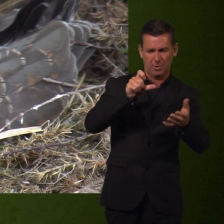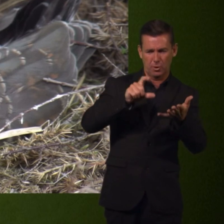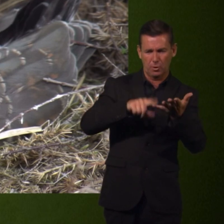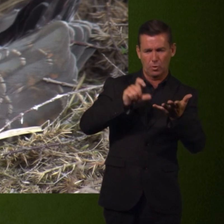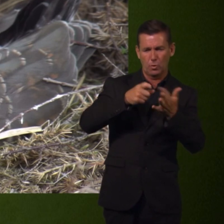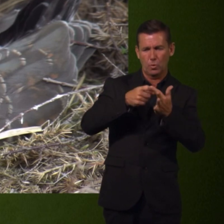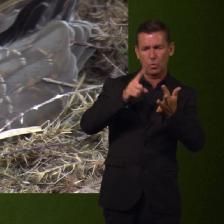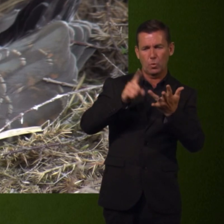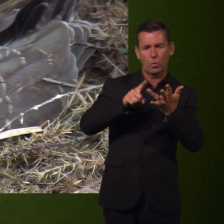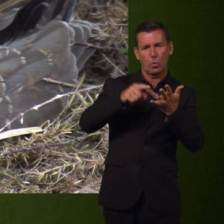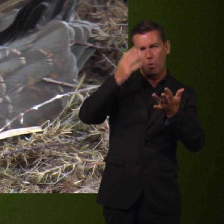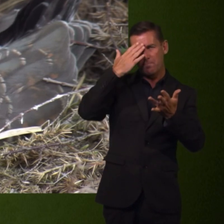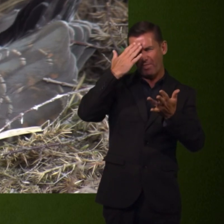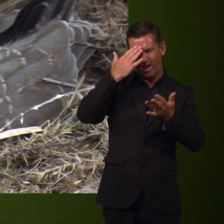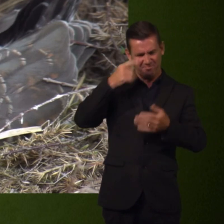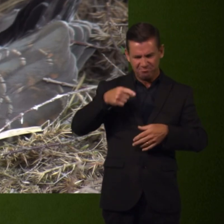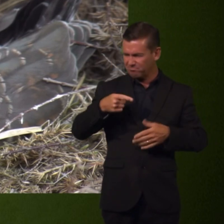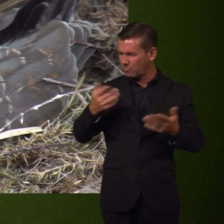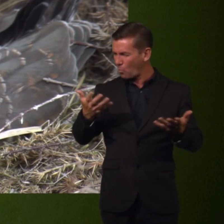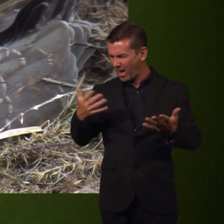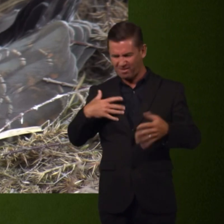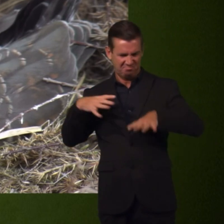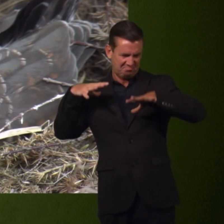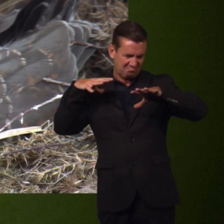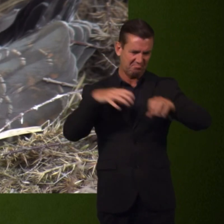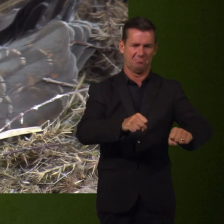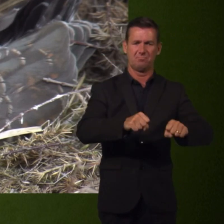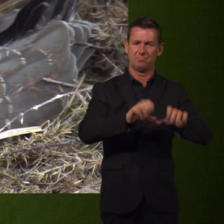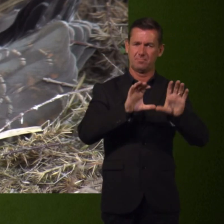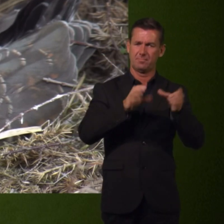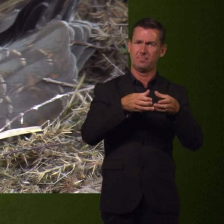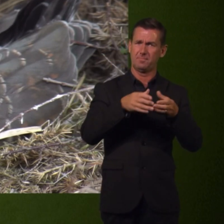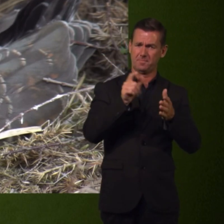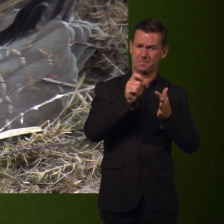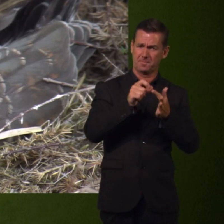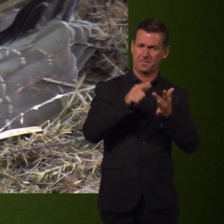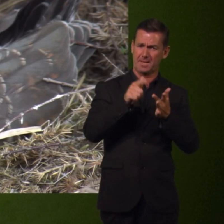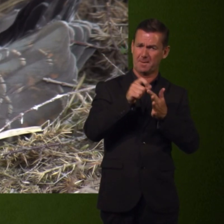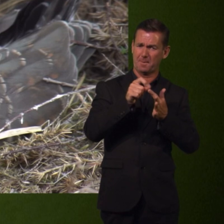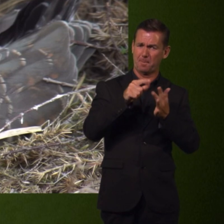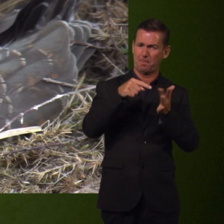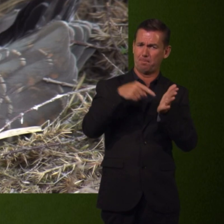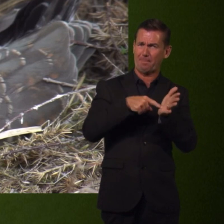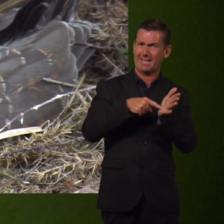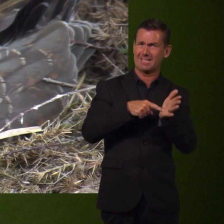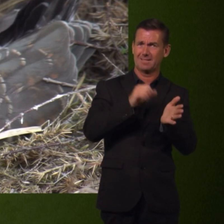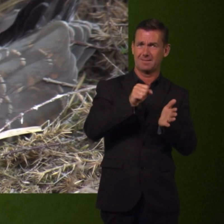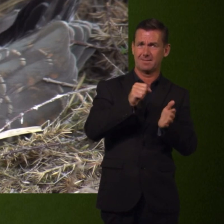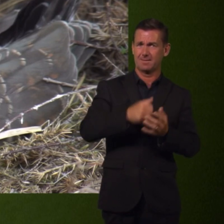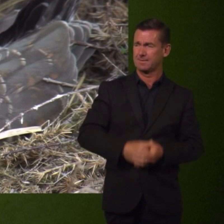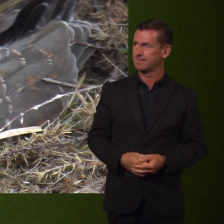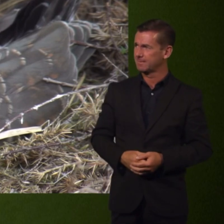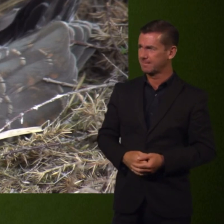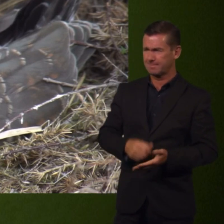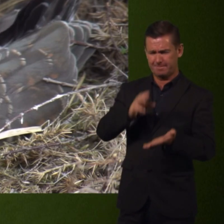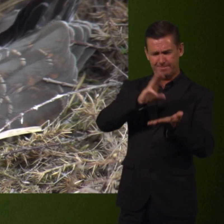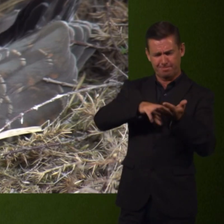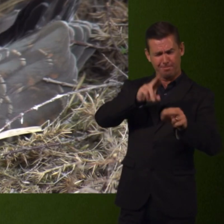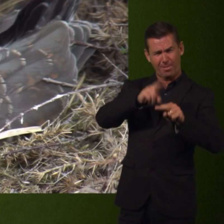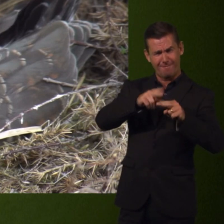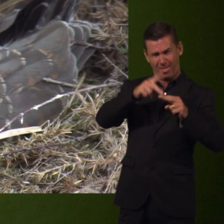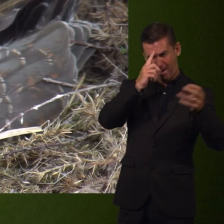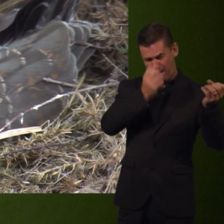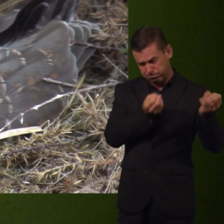And there it is, and yep, it's doing well. But as I say, you know, its parents are busy feeding it like you can't